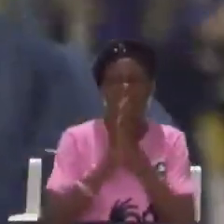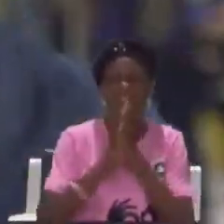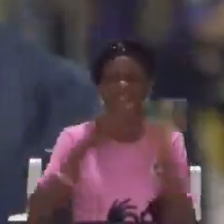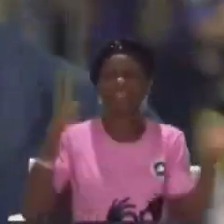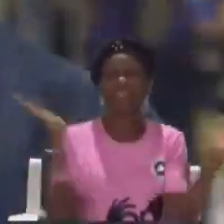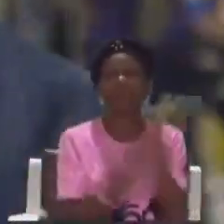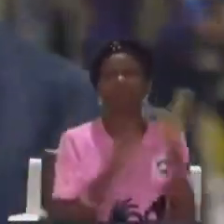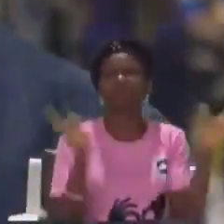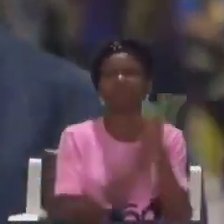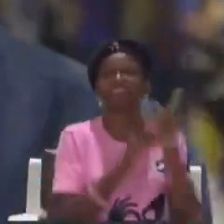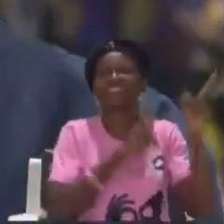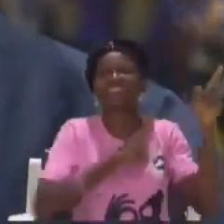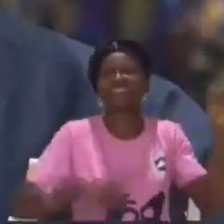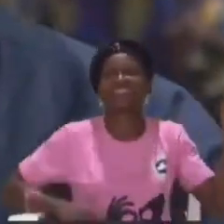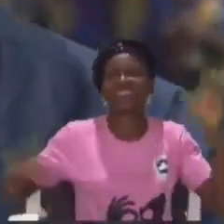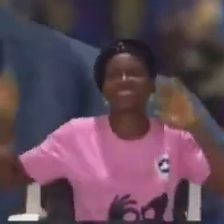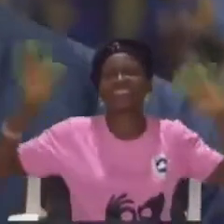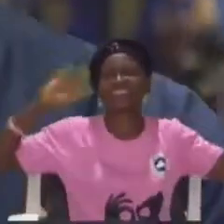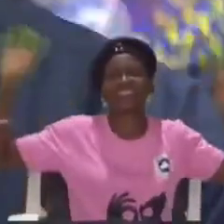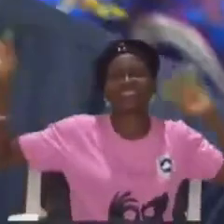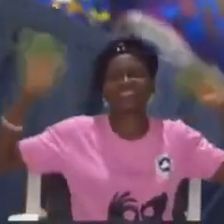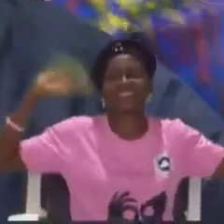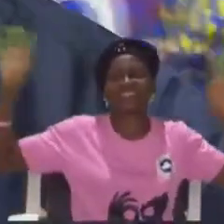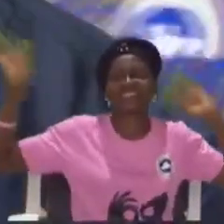Praise the Lord.